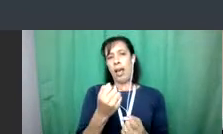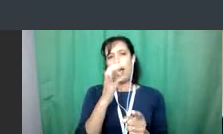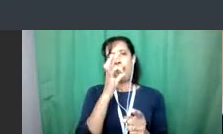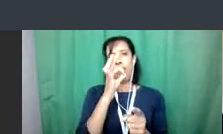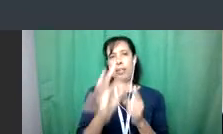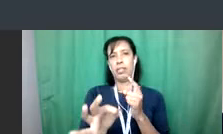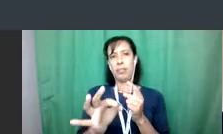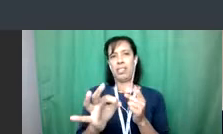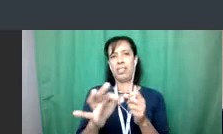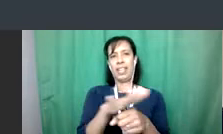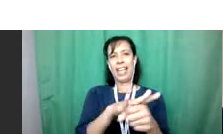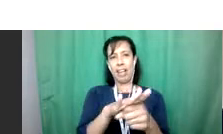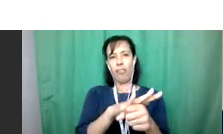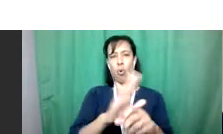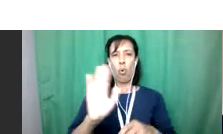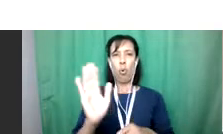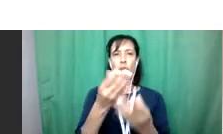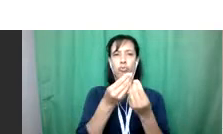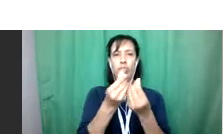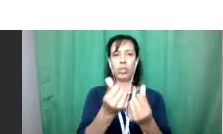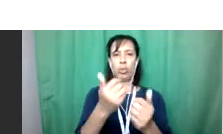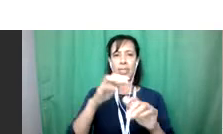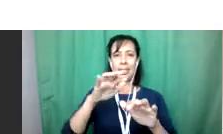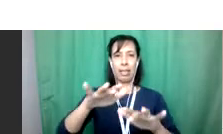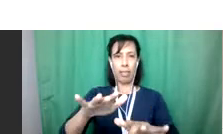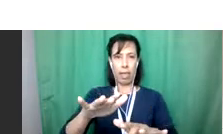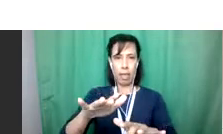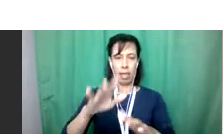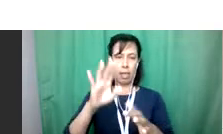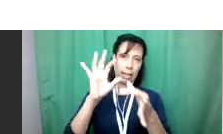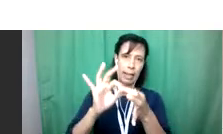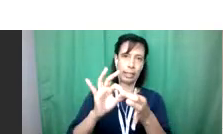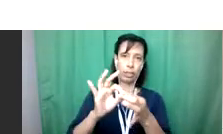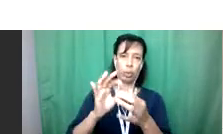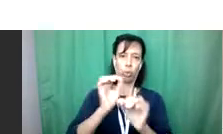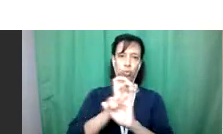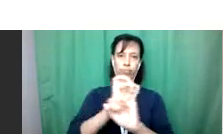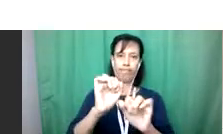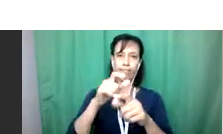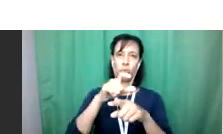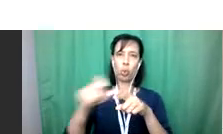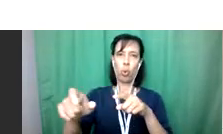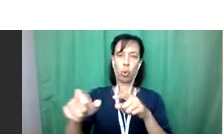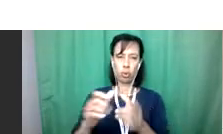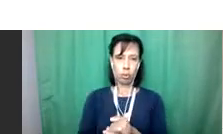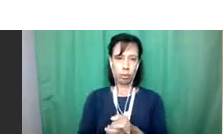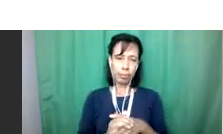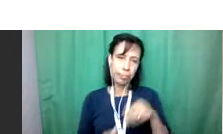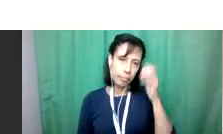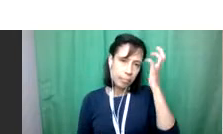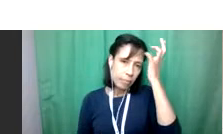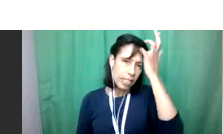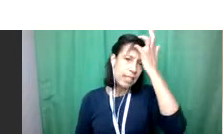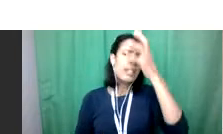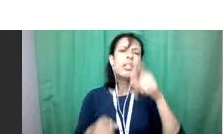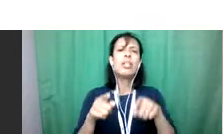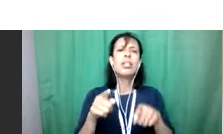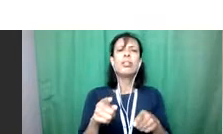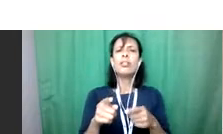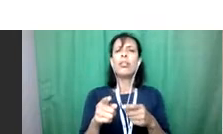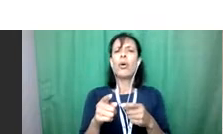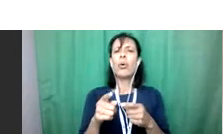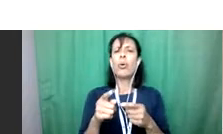database. If you, for some reason, lose the link, there's no reason why you should lose that link because it's